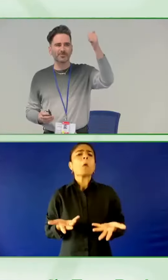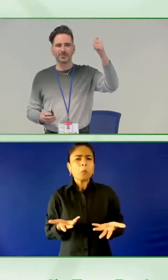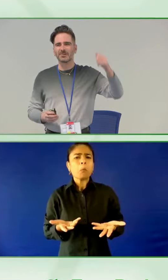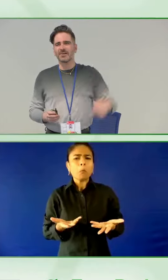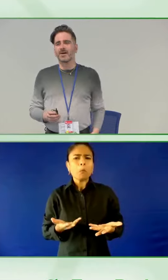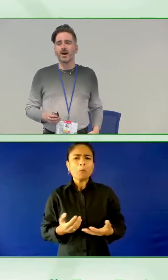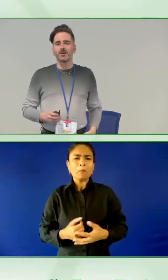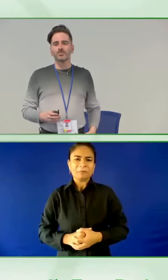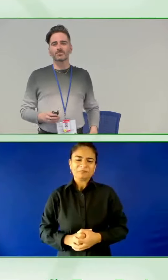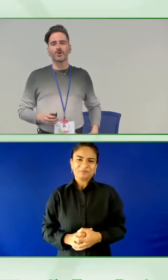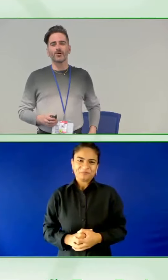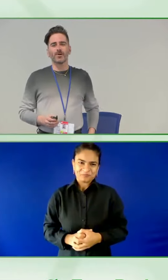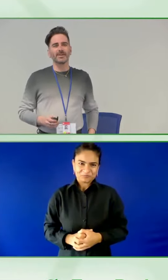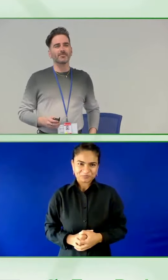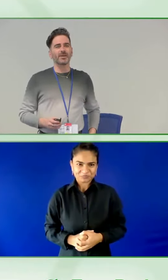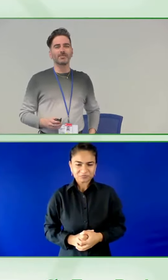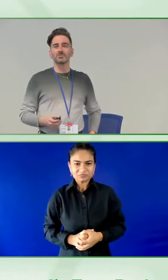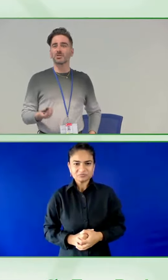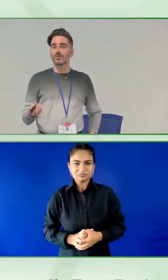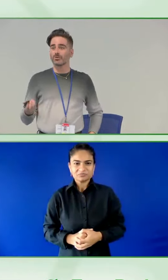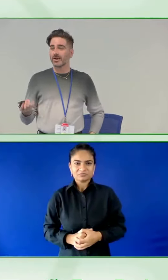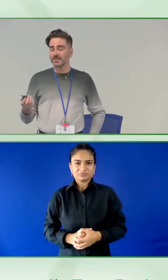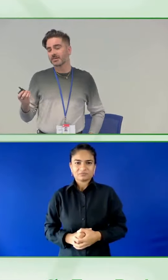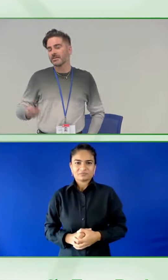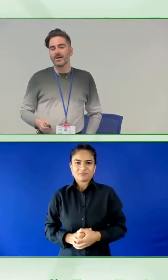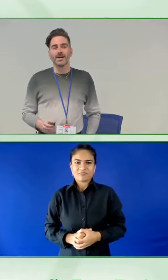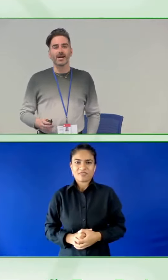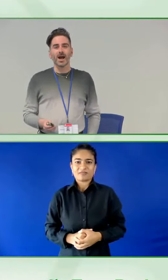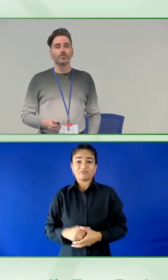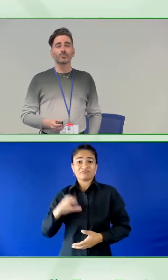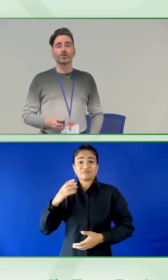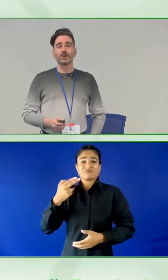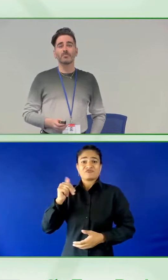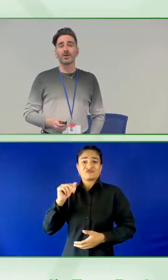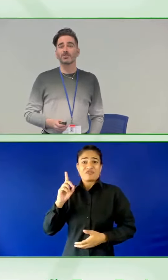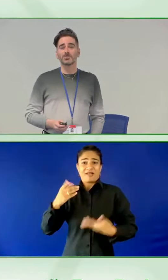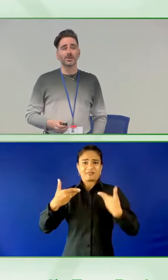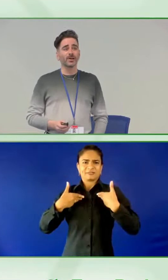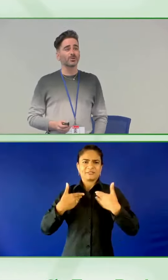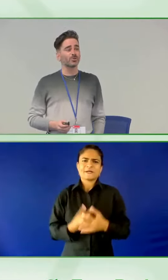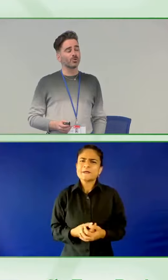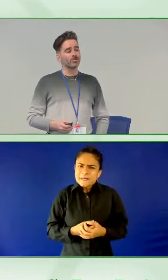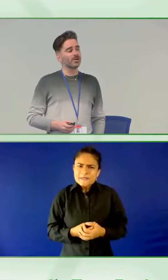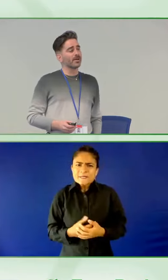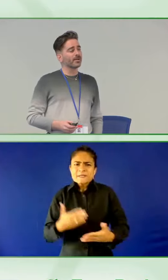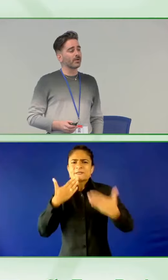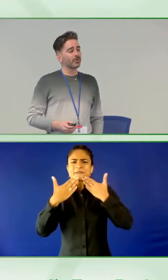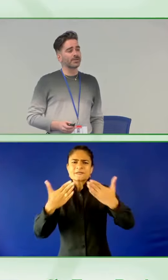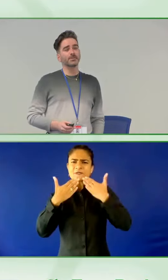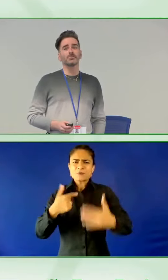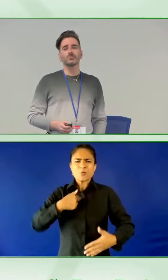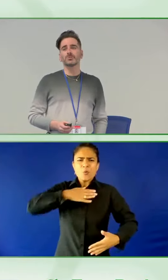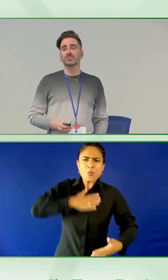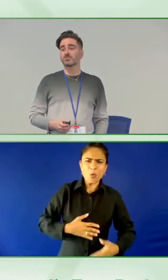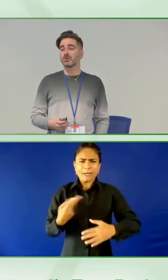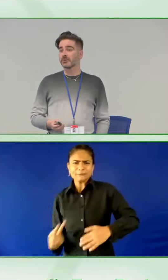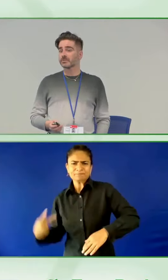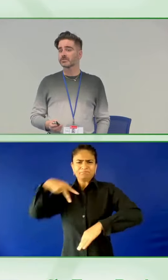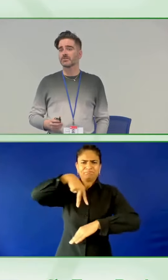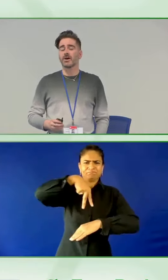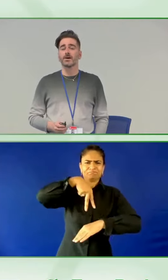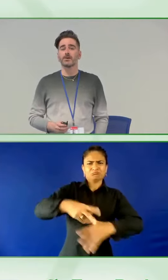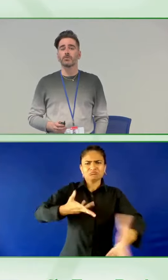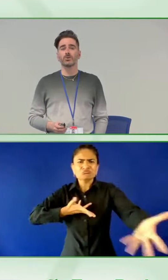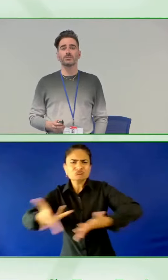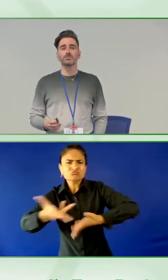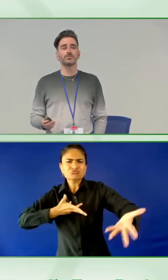Okay, wonderful. So again, my name's Chad Baranik. I'm a program manager at Google, and I work in user